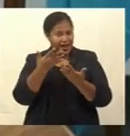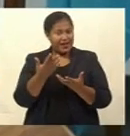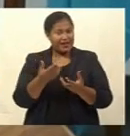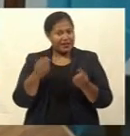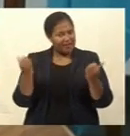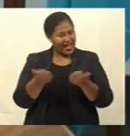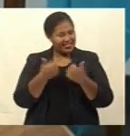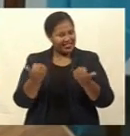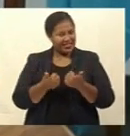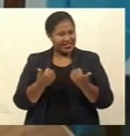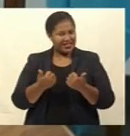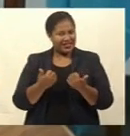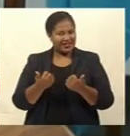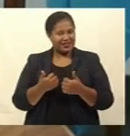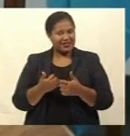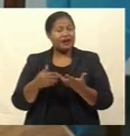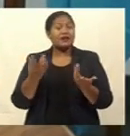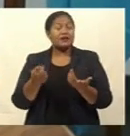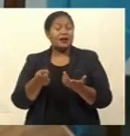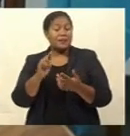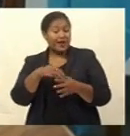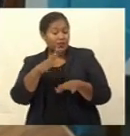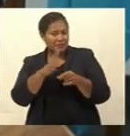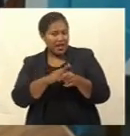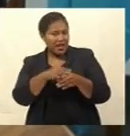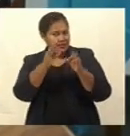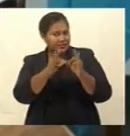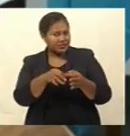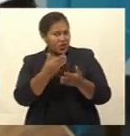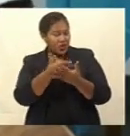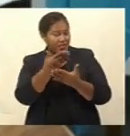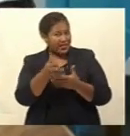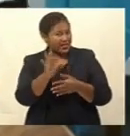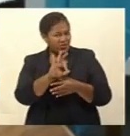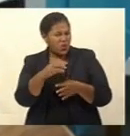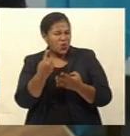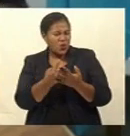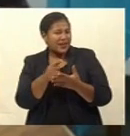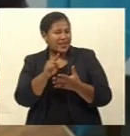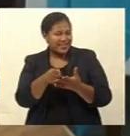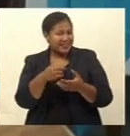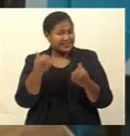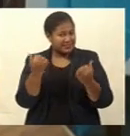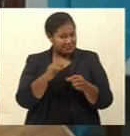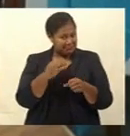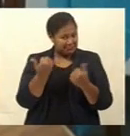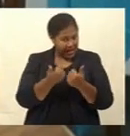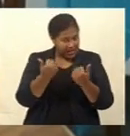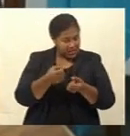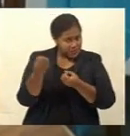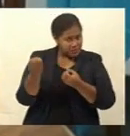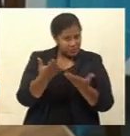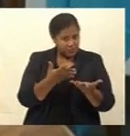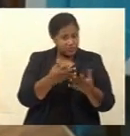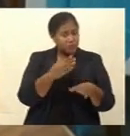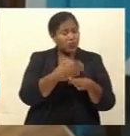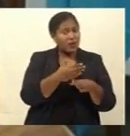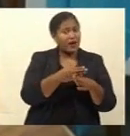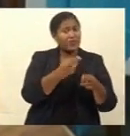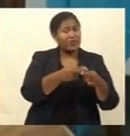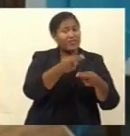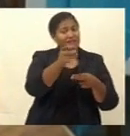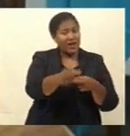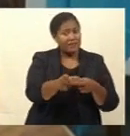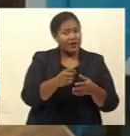this particular point in time. There's various reasons for that. Not only that the supply has increased because we have worked very closely with the farmers,